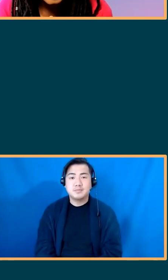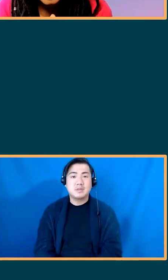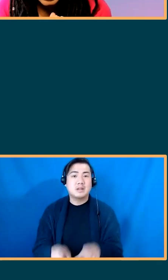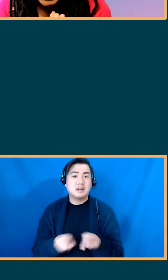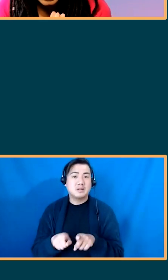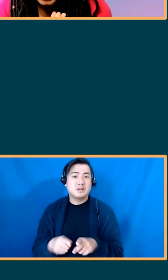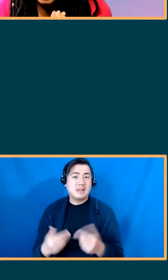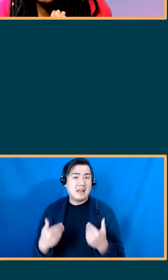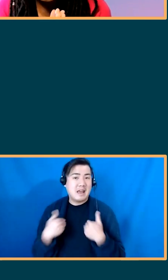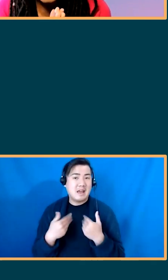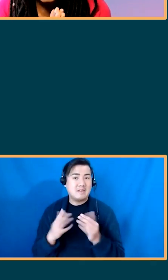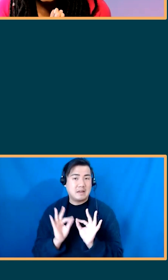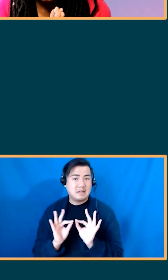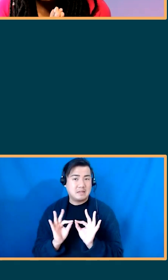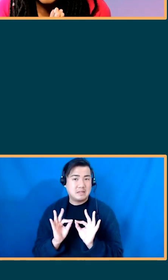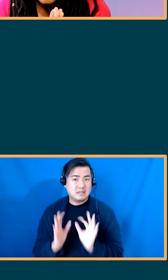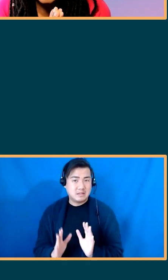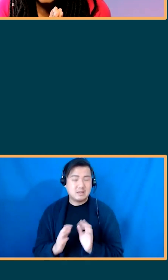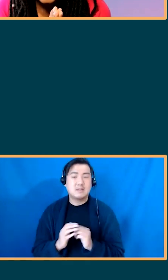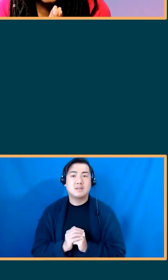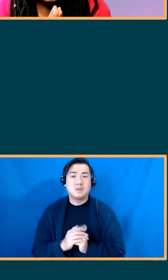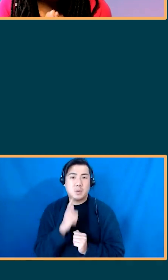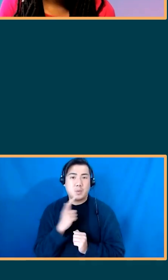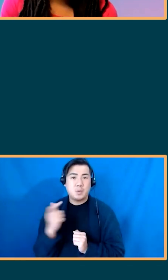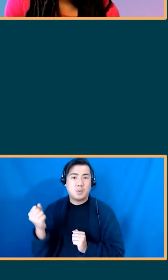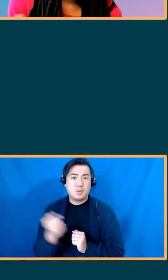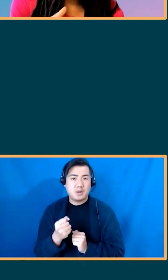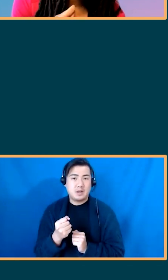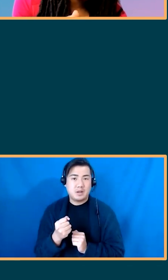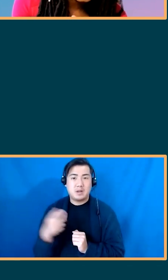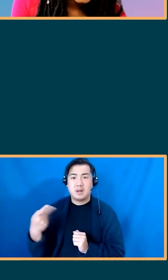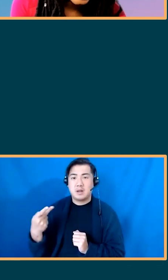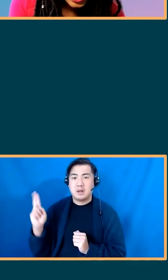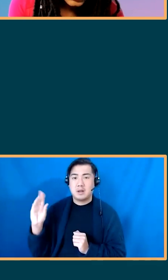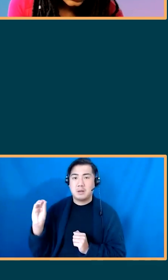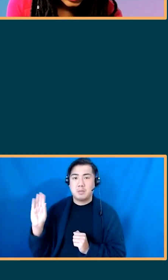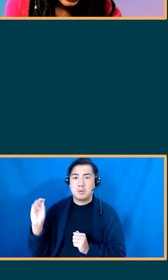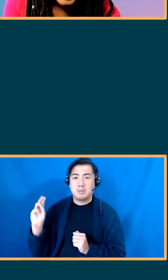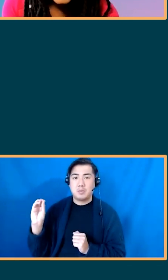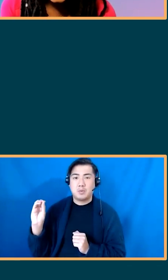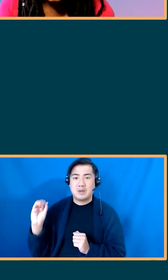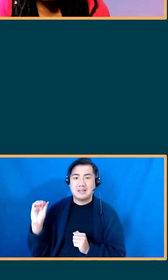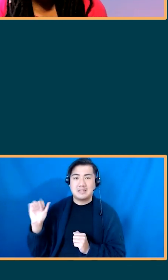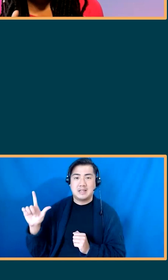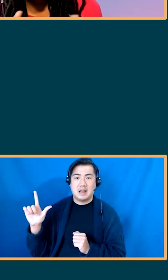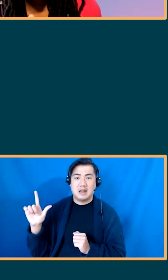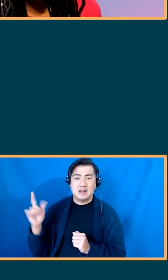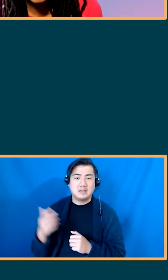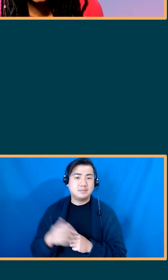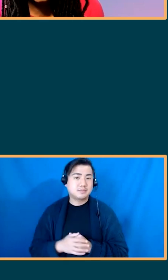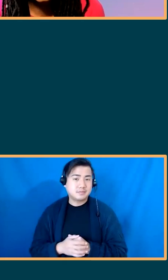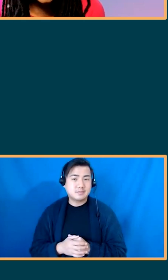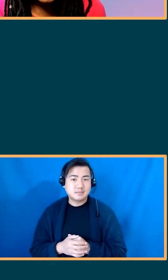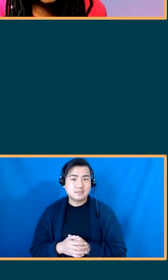live interpretation provided by Pro Bono ASL. And so they should